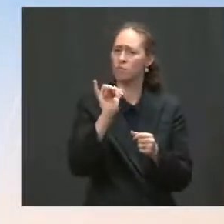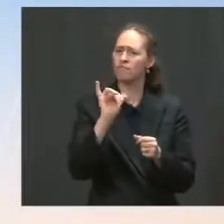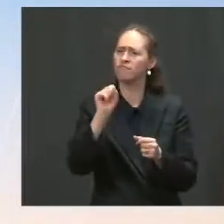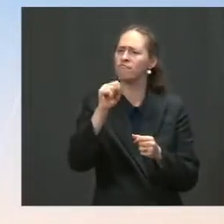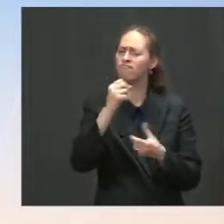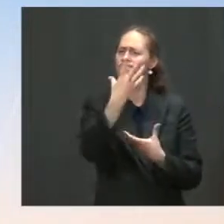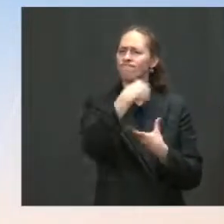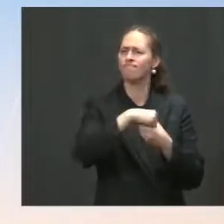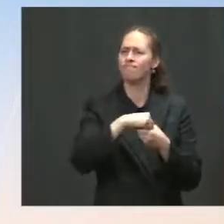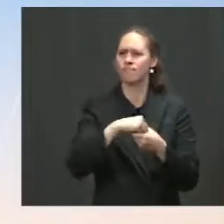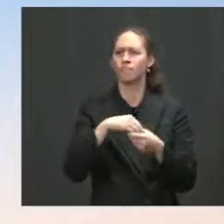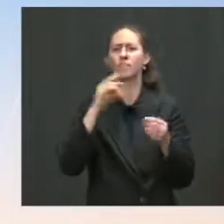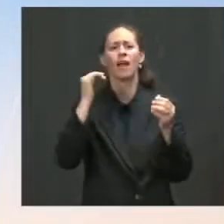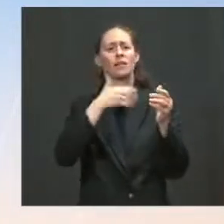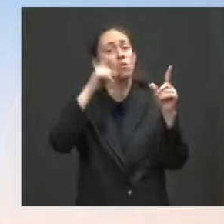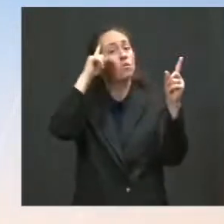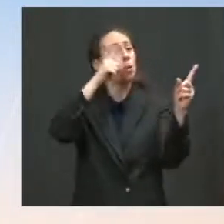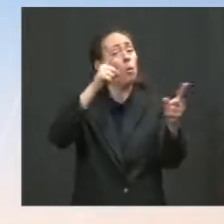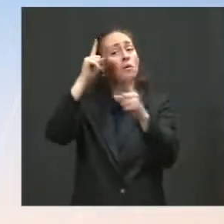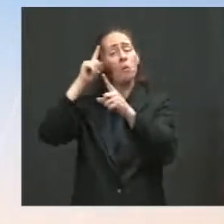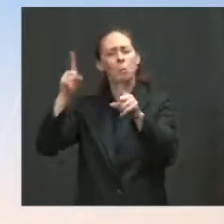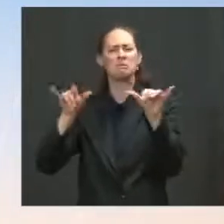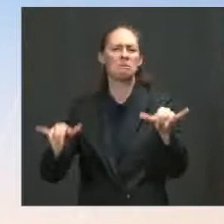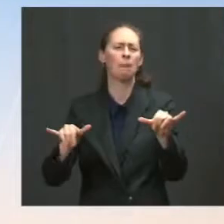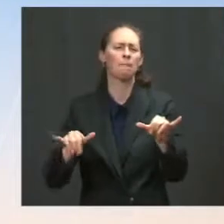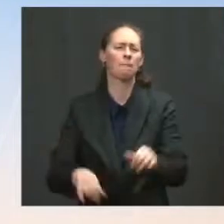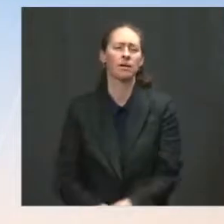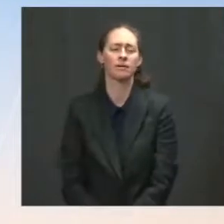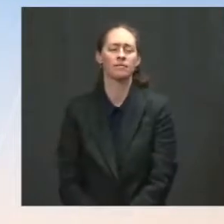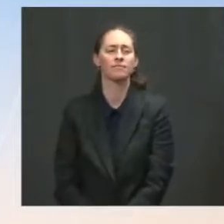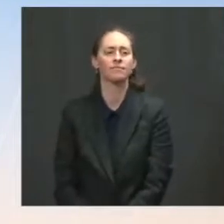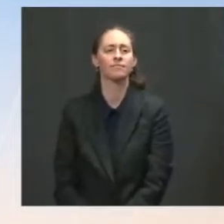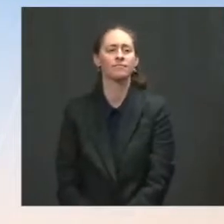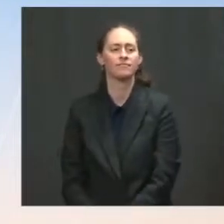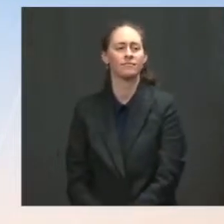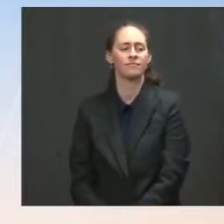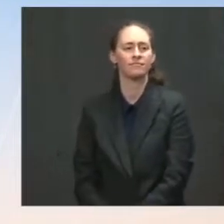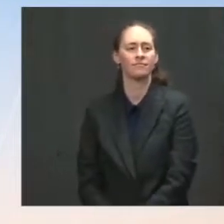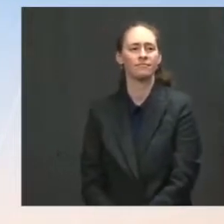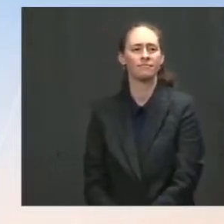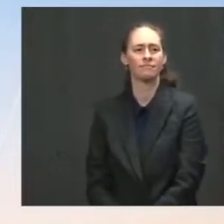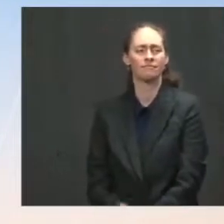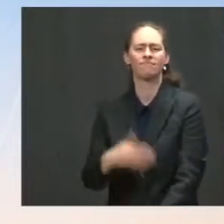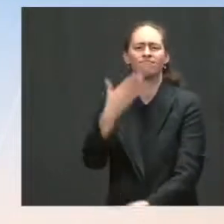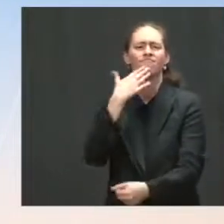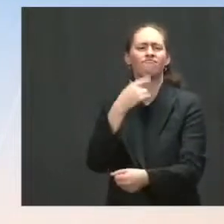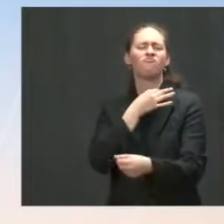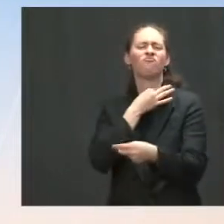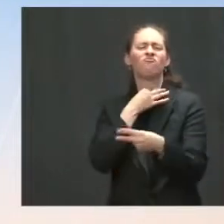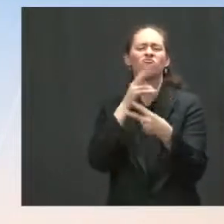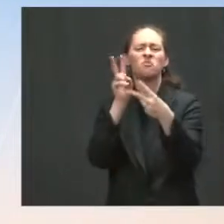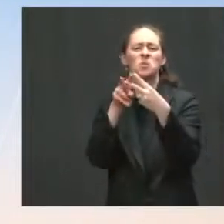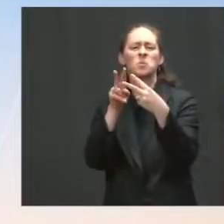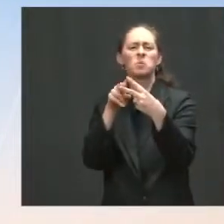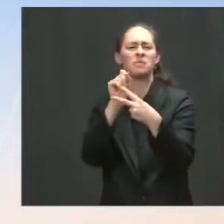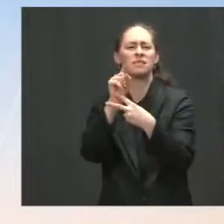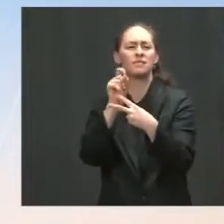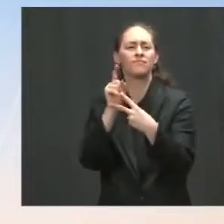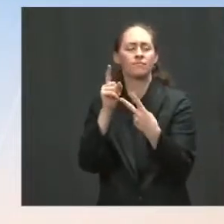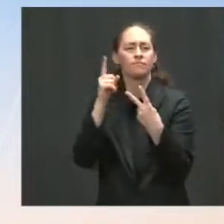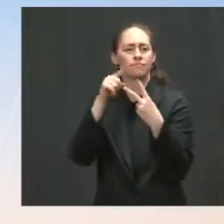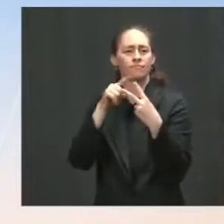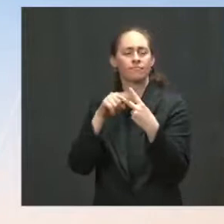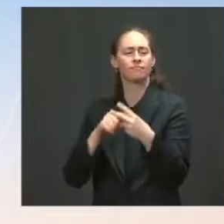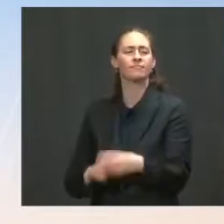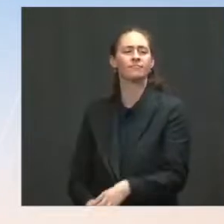Thank you. Thank you. It's been a while, so I'm hoping to ask you 2 questions, if that's all right. First about the coronavirus pandemic, and then about a follow-up